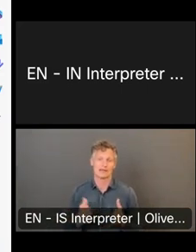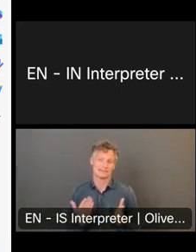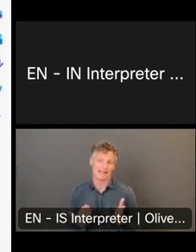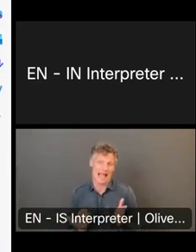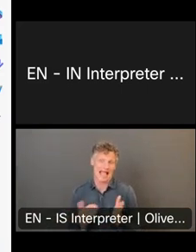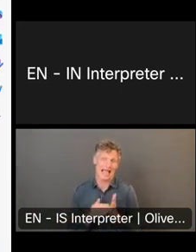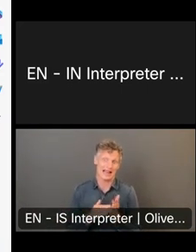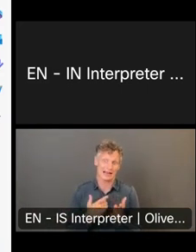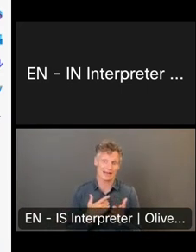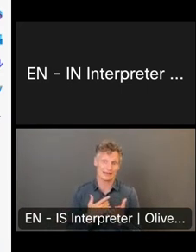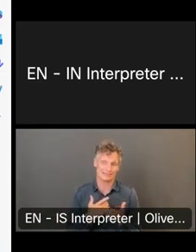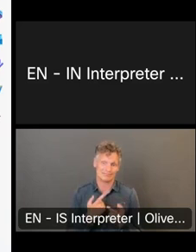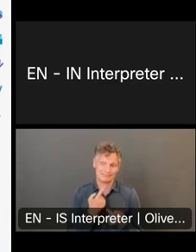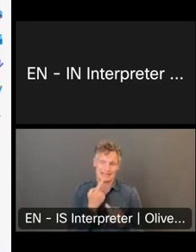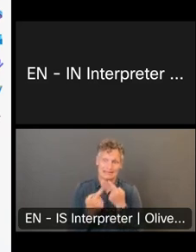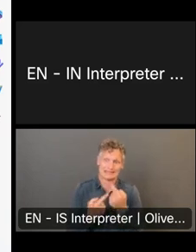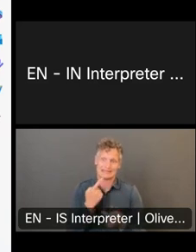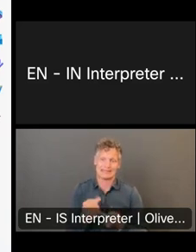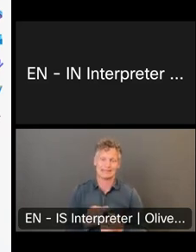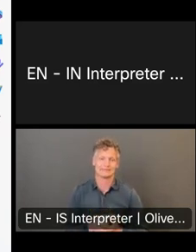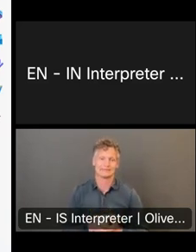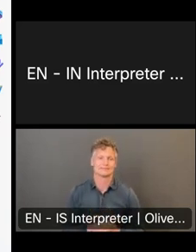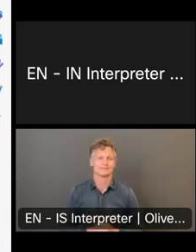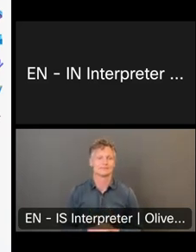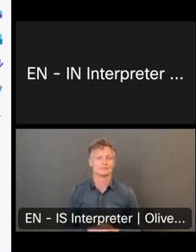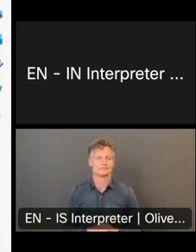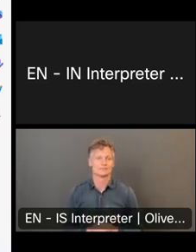and formally. More recently, Dahl calls on a different